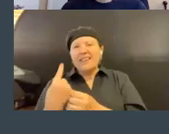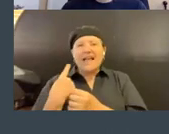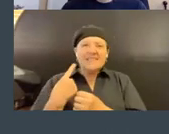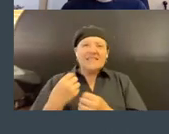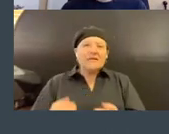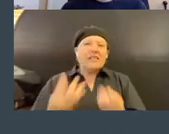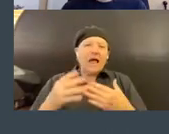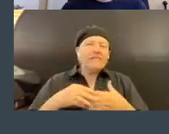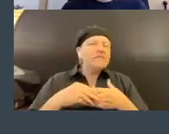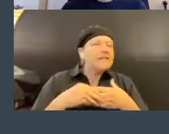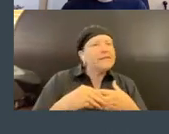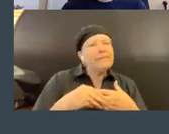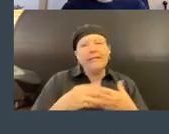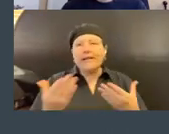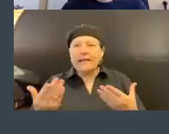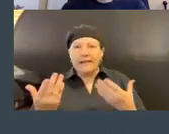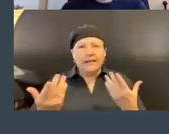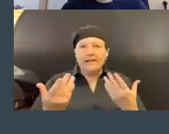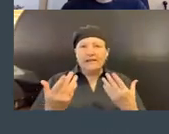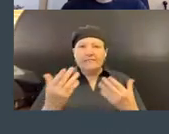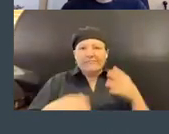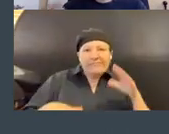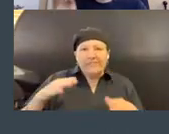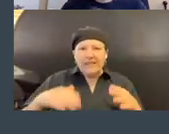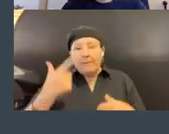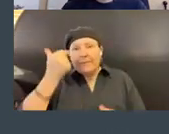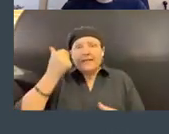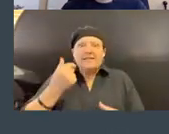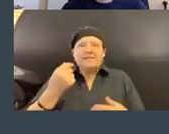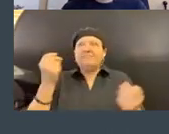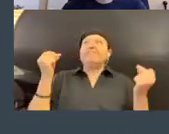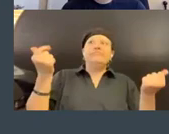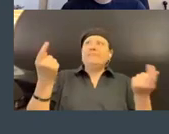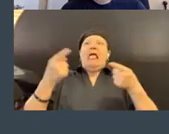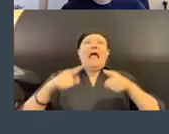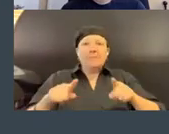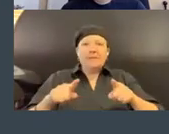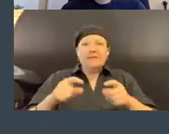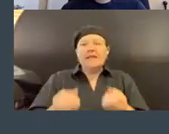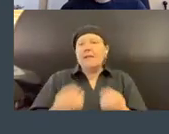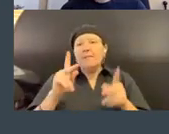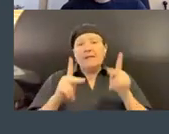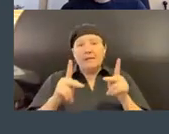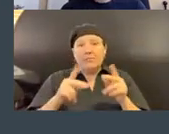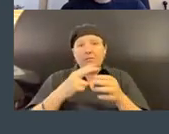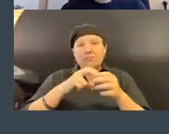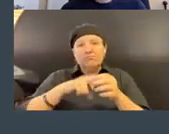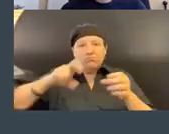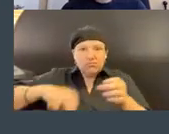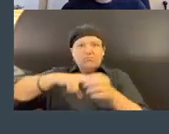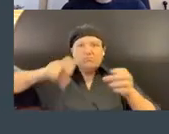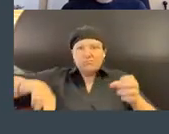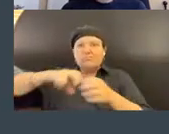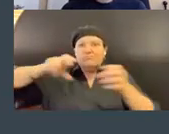room. And because we were thrusted into it, we lost a lot of folks in the transition. And now the